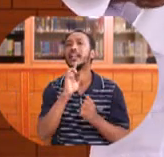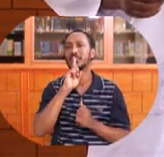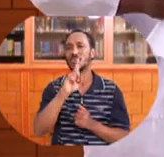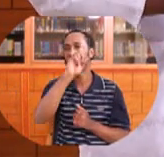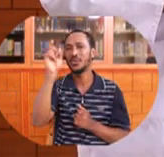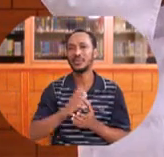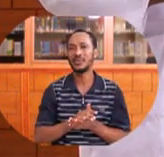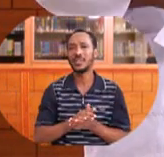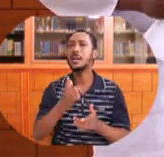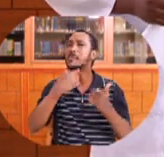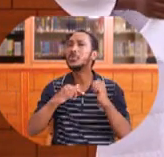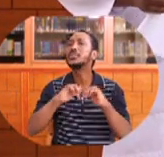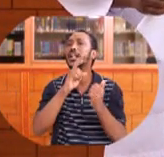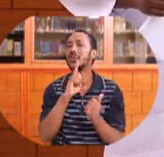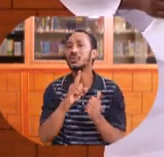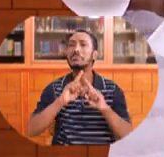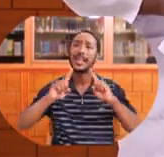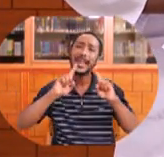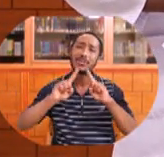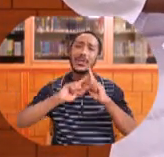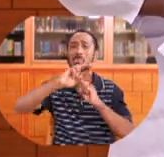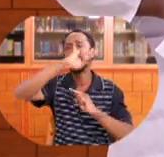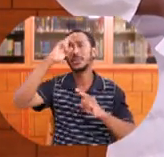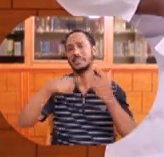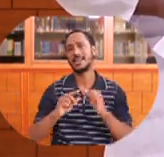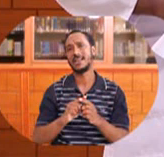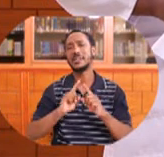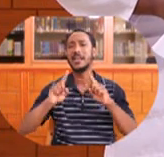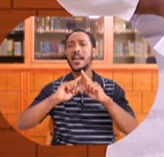may originate from different sources,